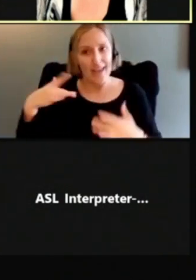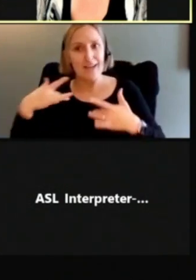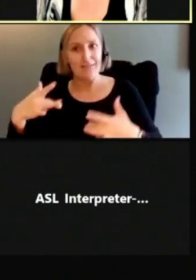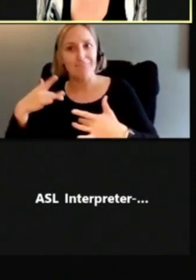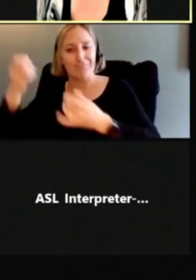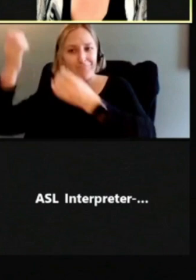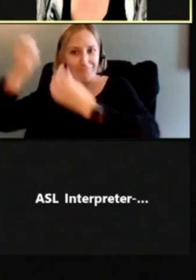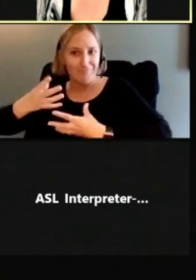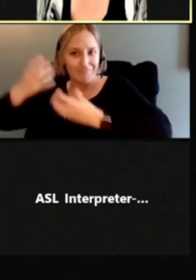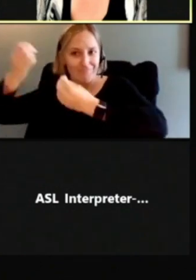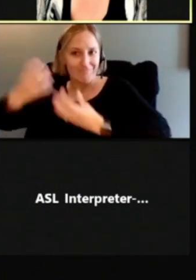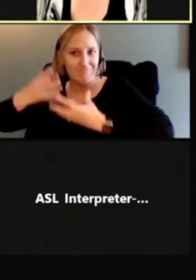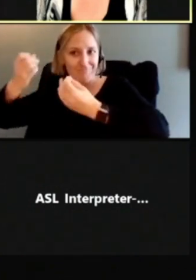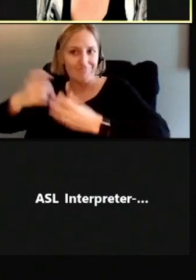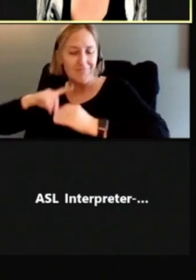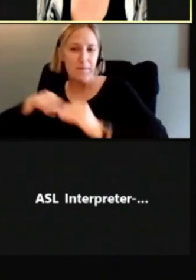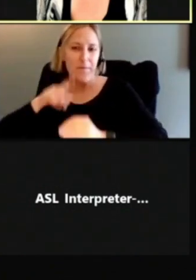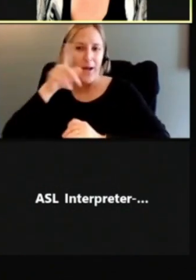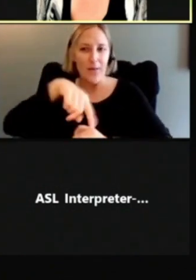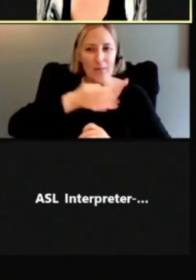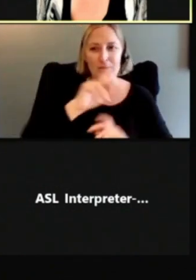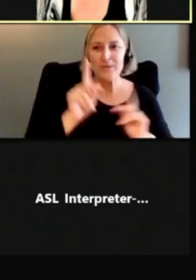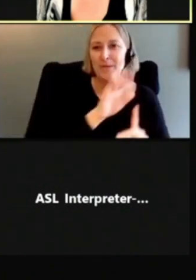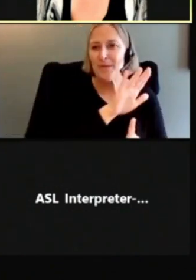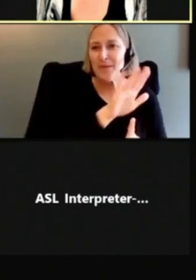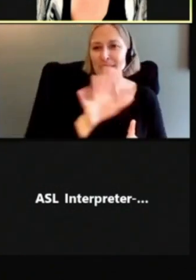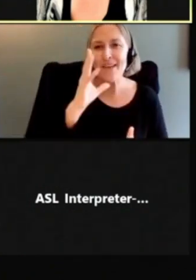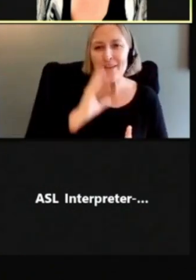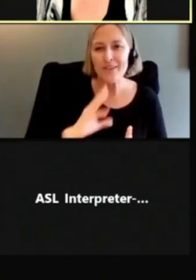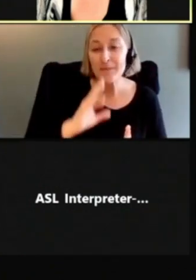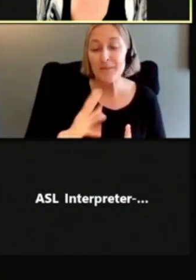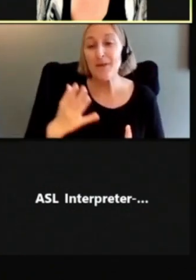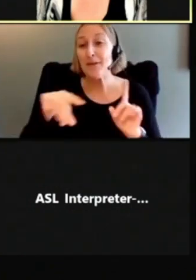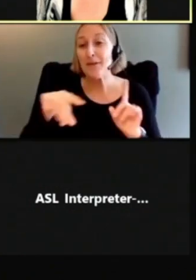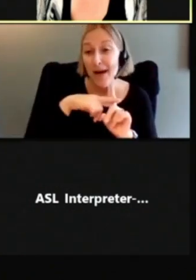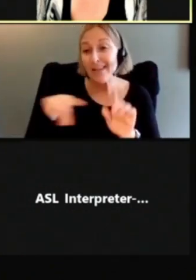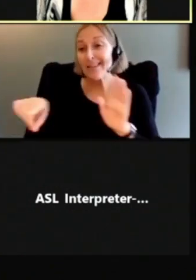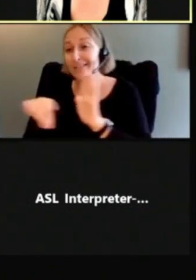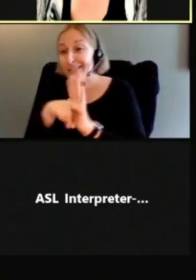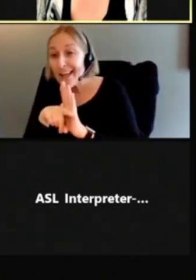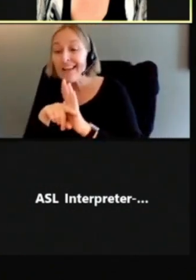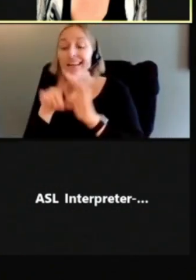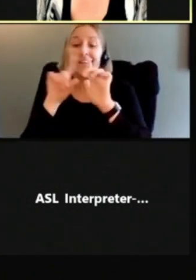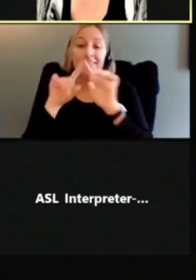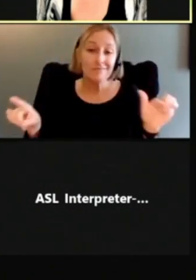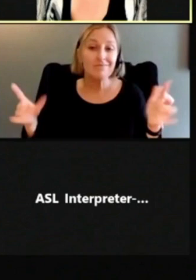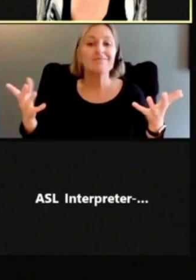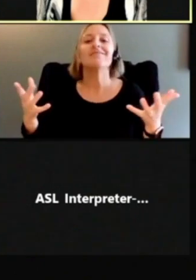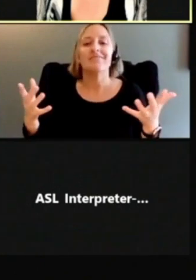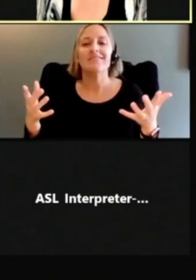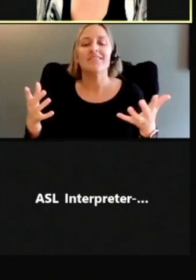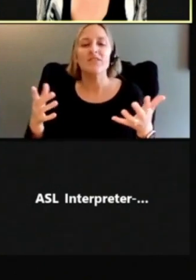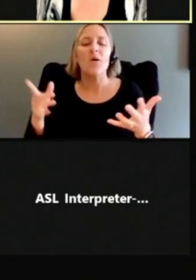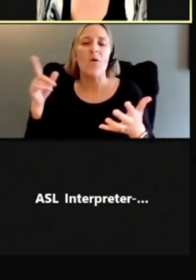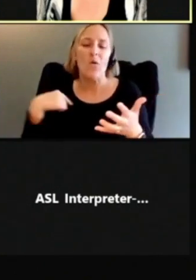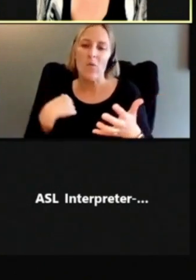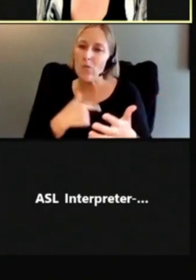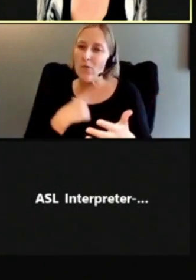people's experiences, the good, the bad, and the ugly. So we're constantly looking at ways to improve things.